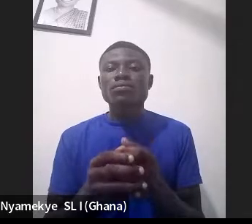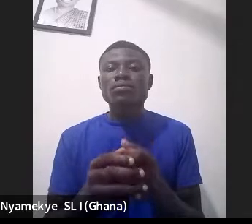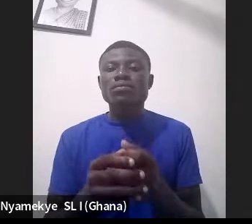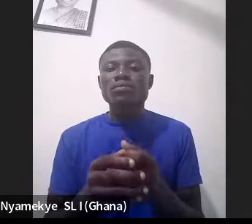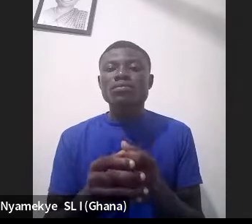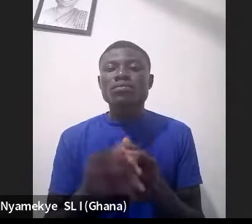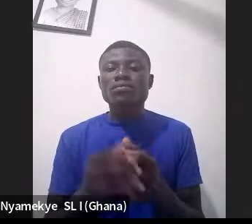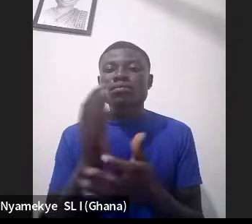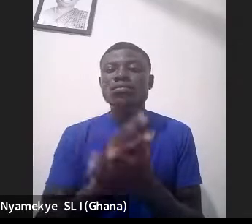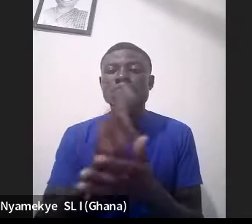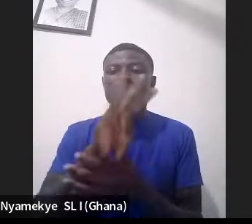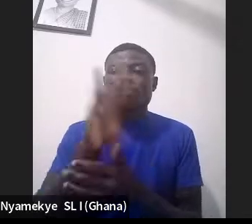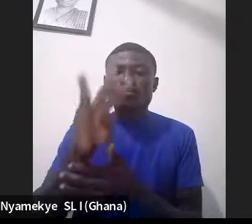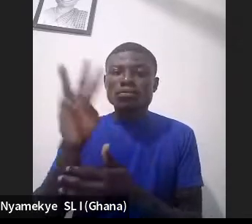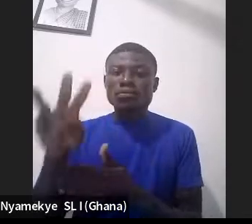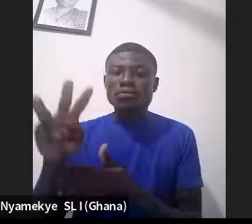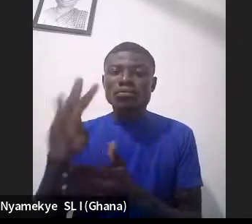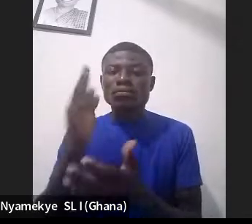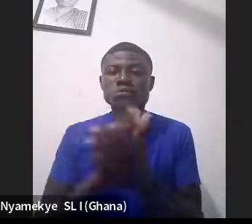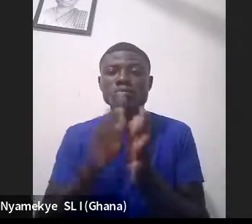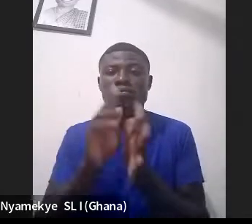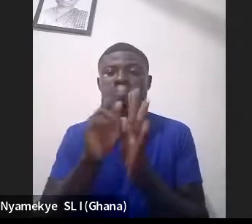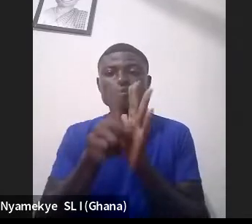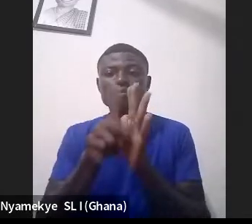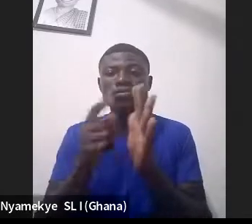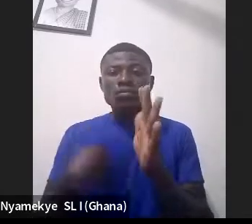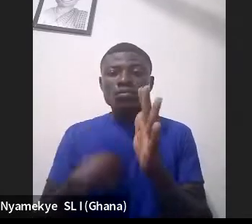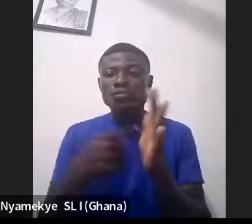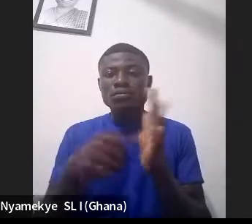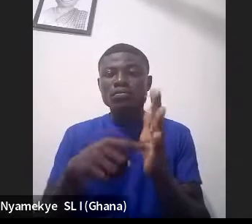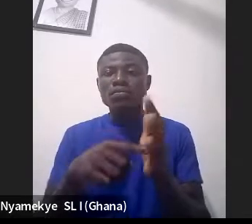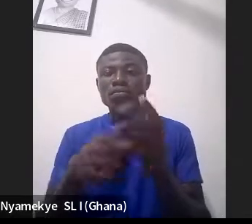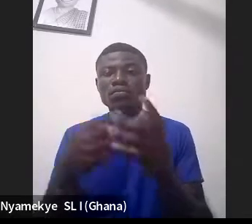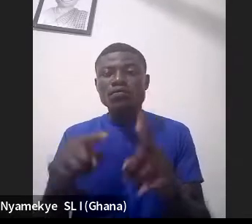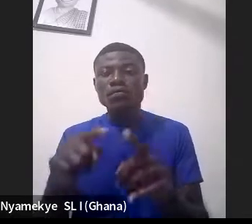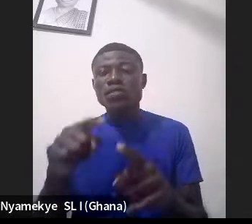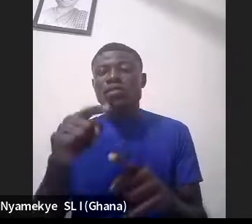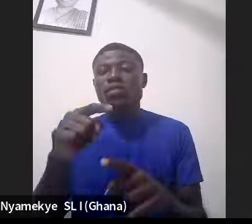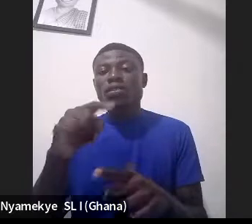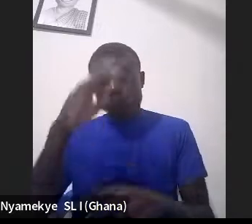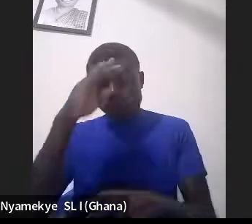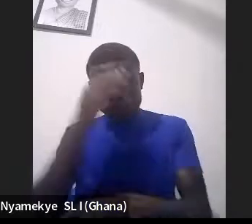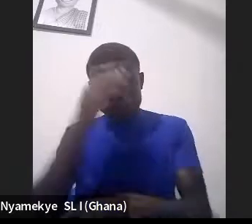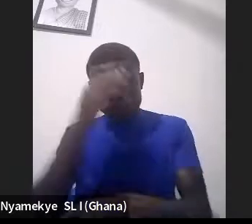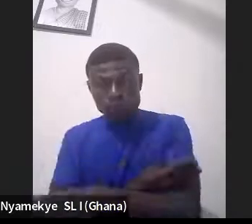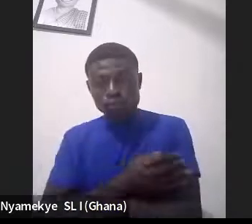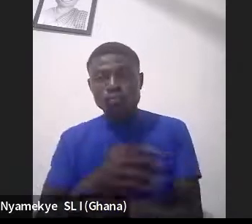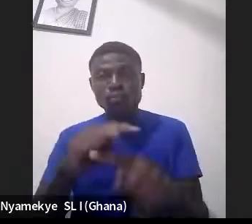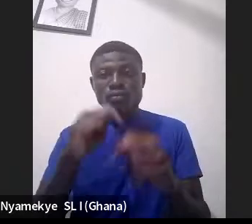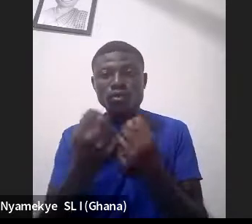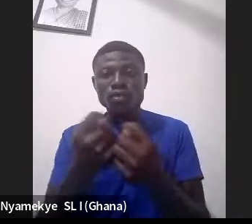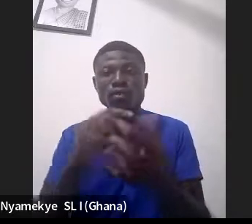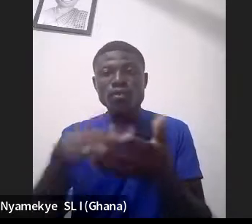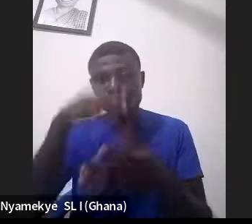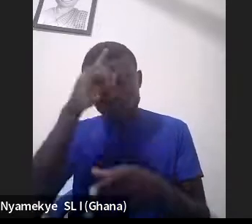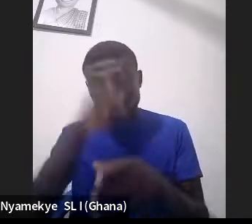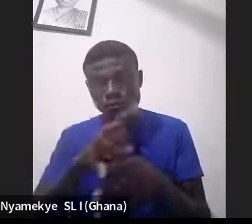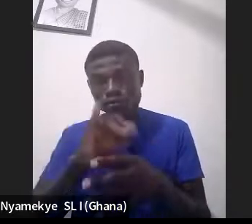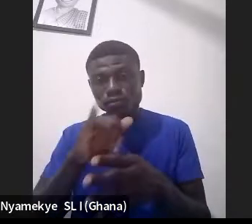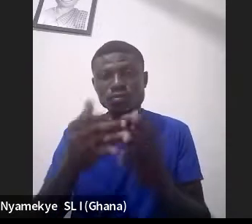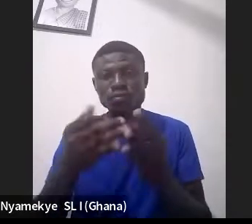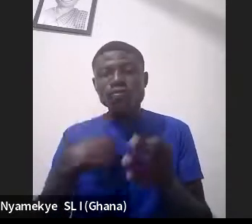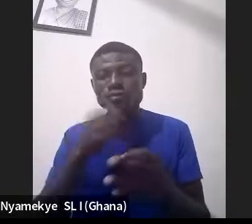websites. There was the video we showed Benjamin when he was 8 called Seeing Dyslexia Differently. I'm not sure if you've seen that, by the British